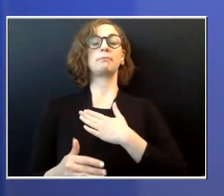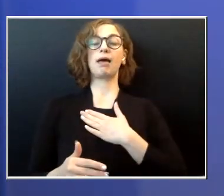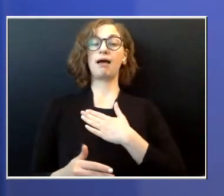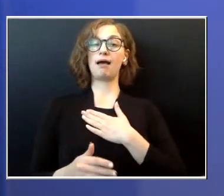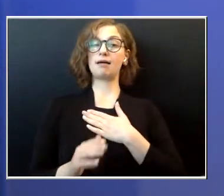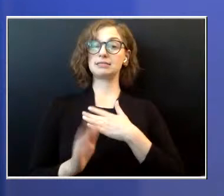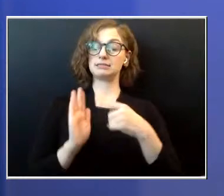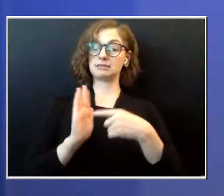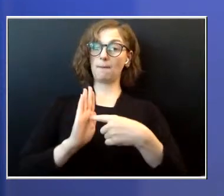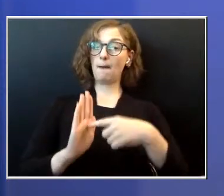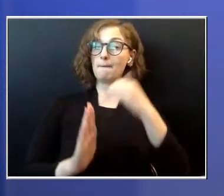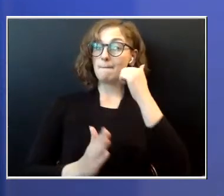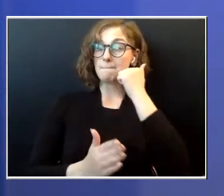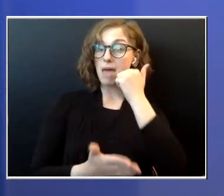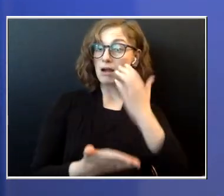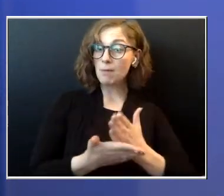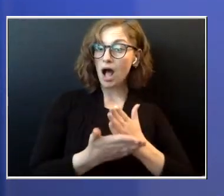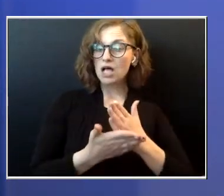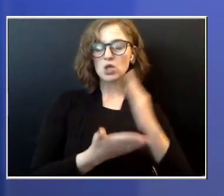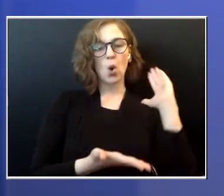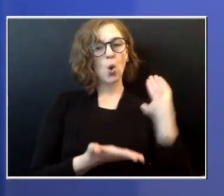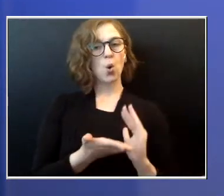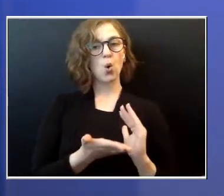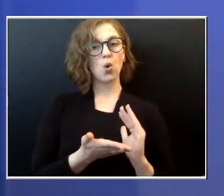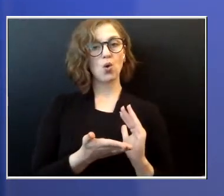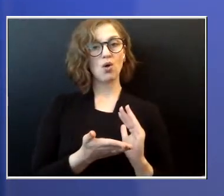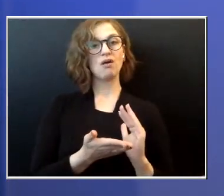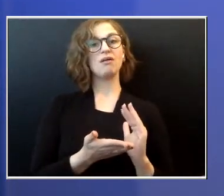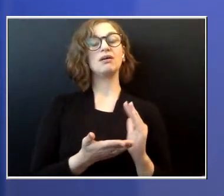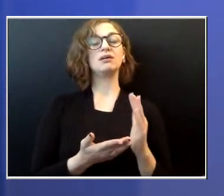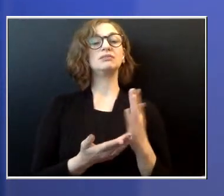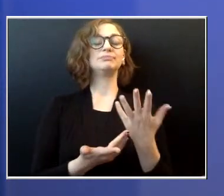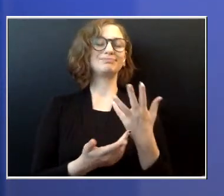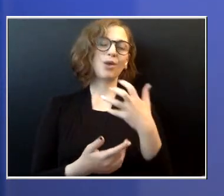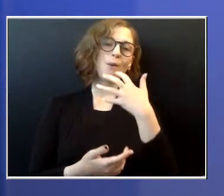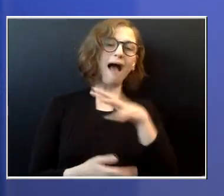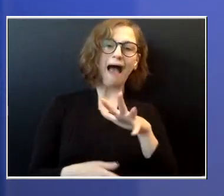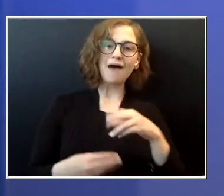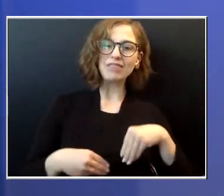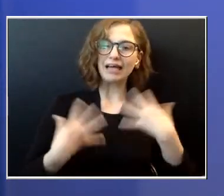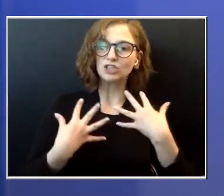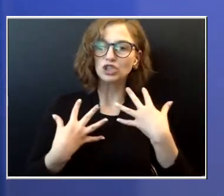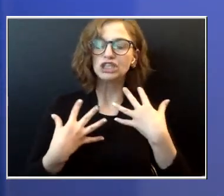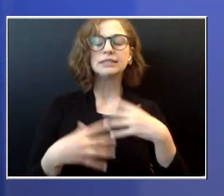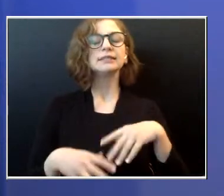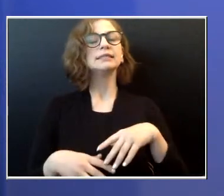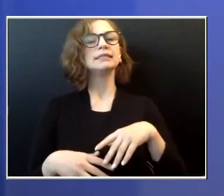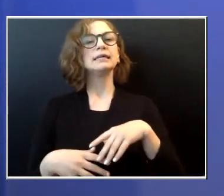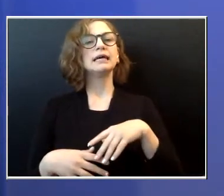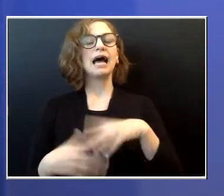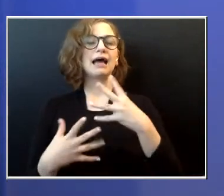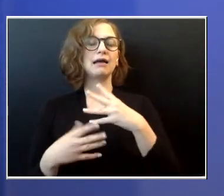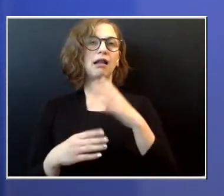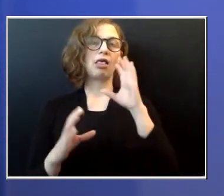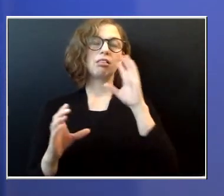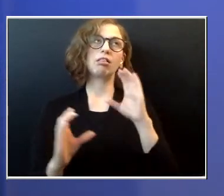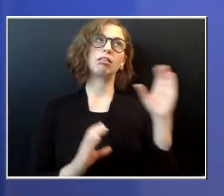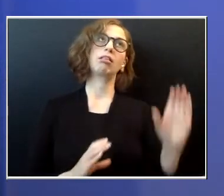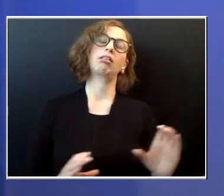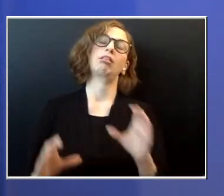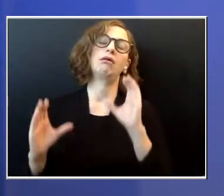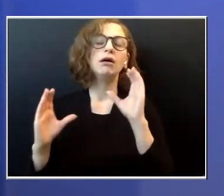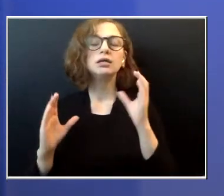greatly decreased for hot flashes and sleep deprivation. And so